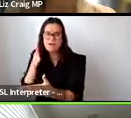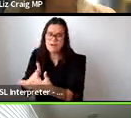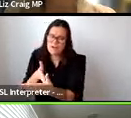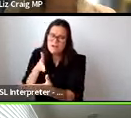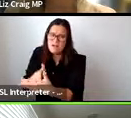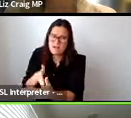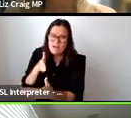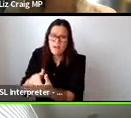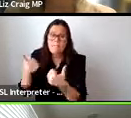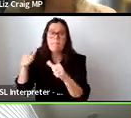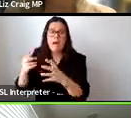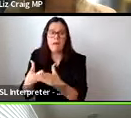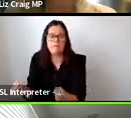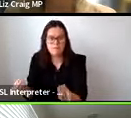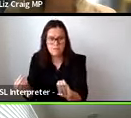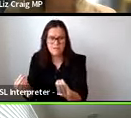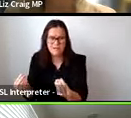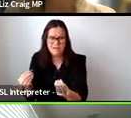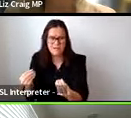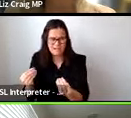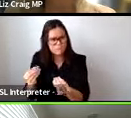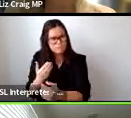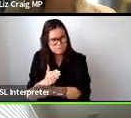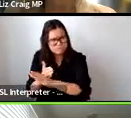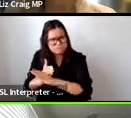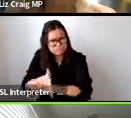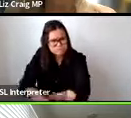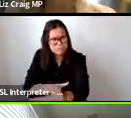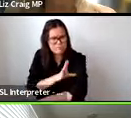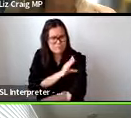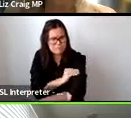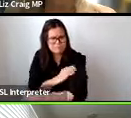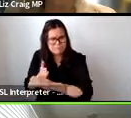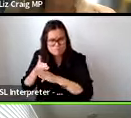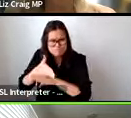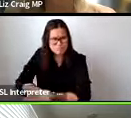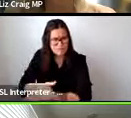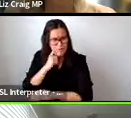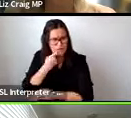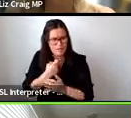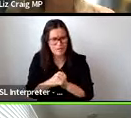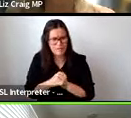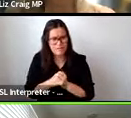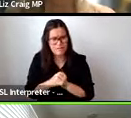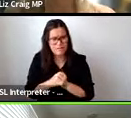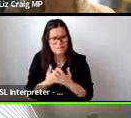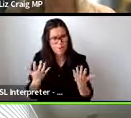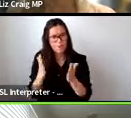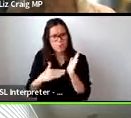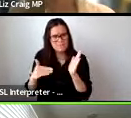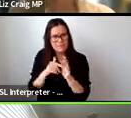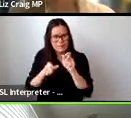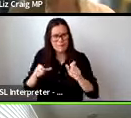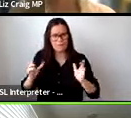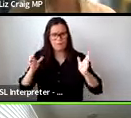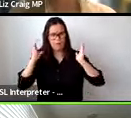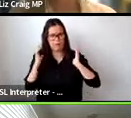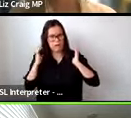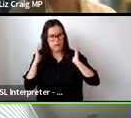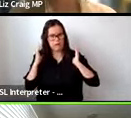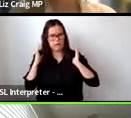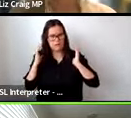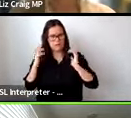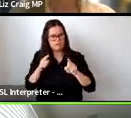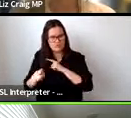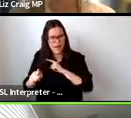vulnerable people with disabilities in this country. But this bill makes New Zealanders pay that cost. A cost of